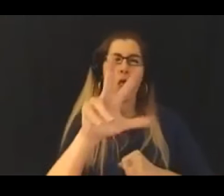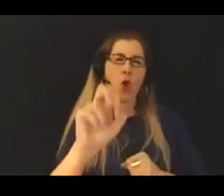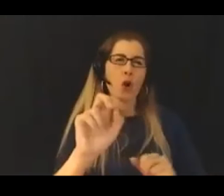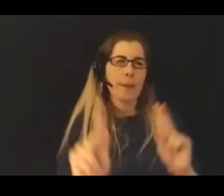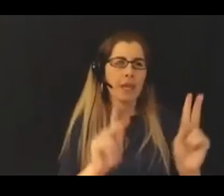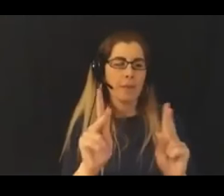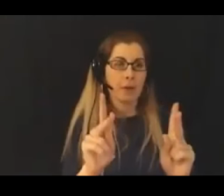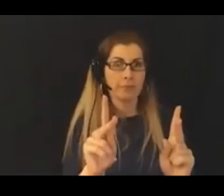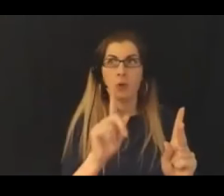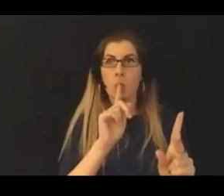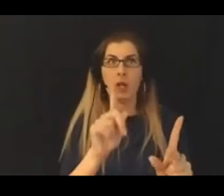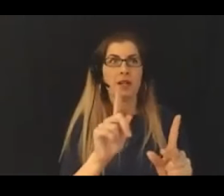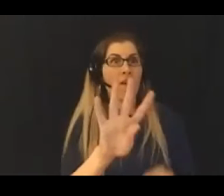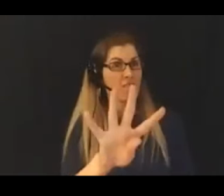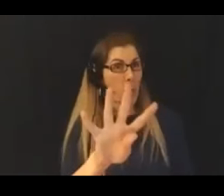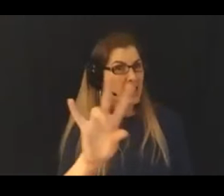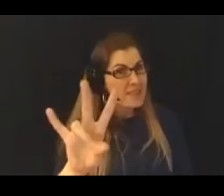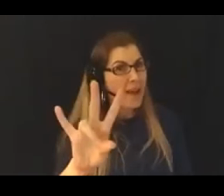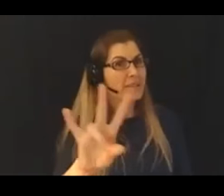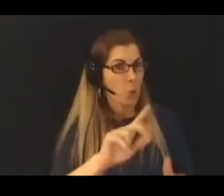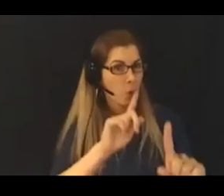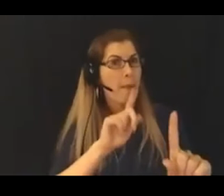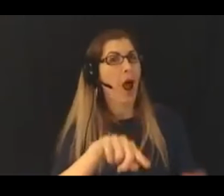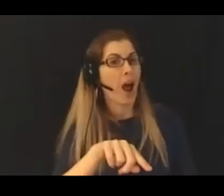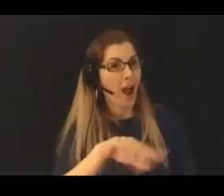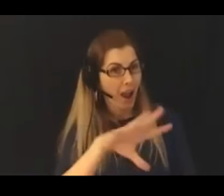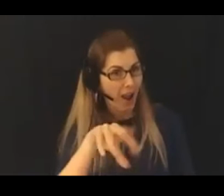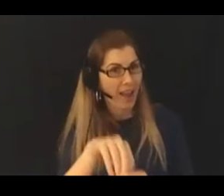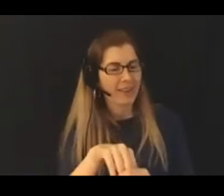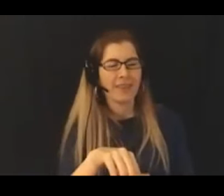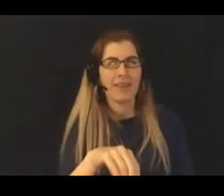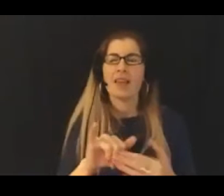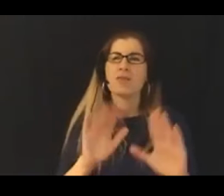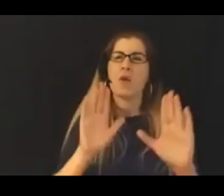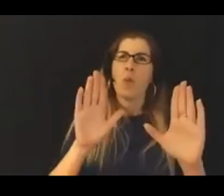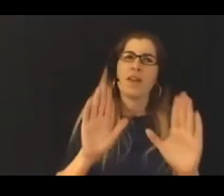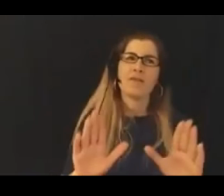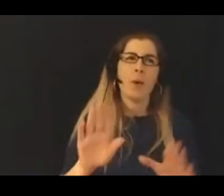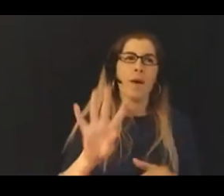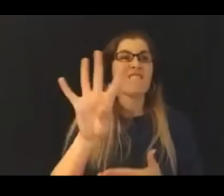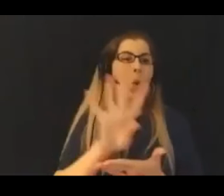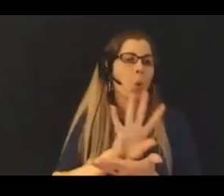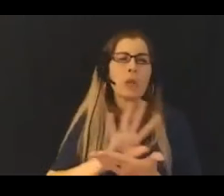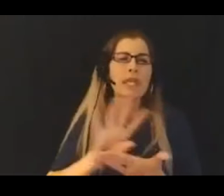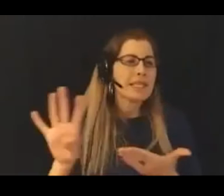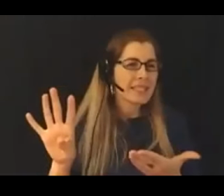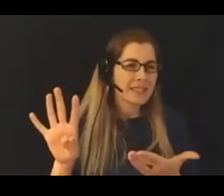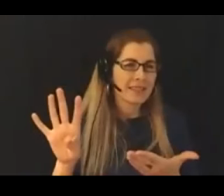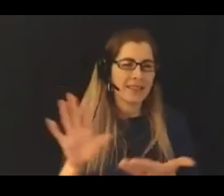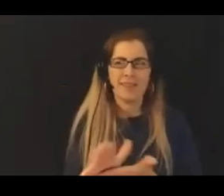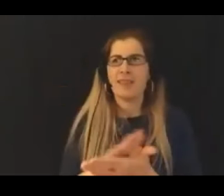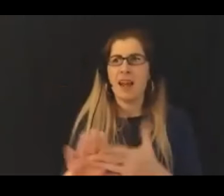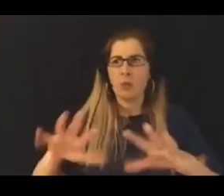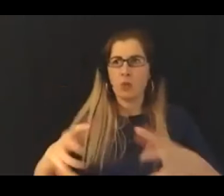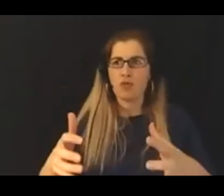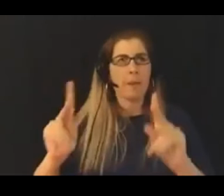getting 47, which Julia is going to talk a little bit more about the results in the moment. But that was a wonderful, over 4 weeks, we had a nice number